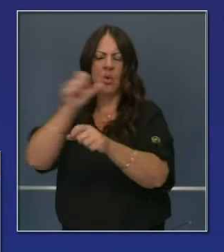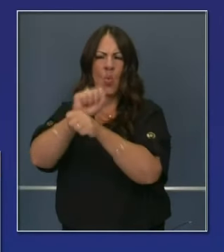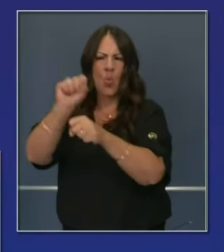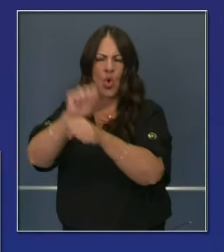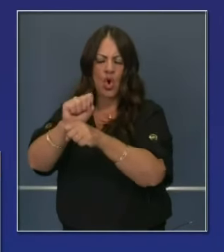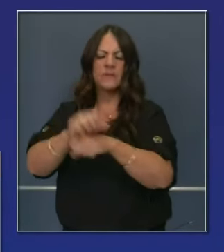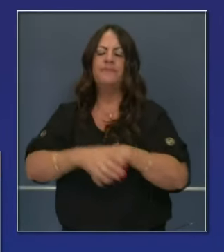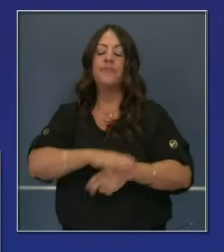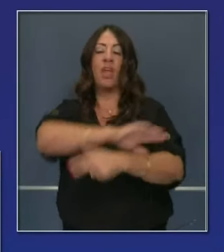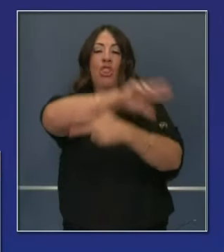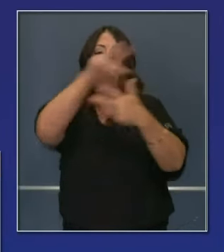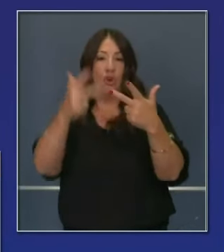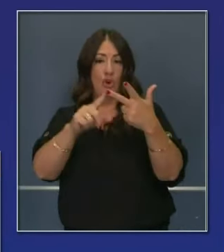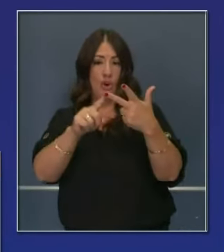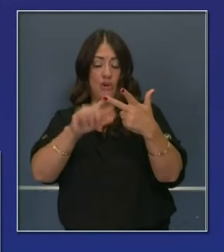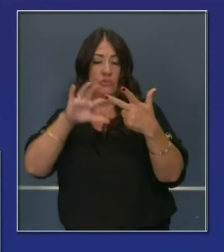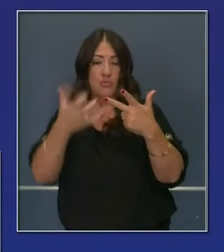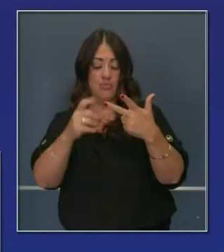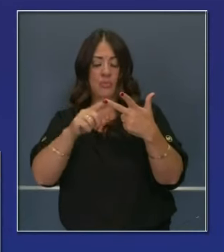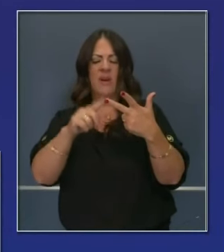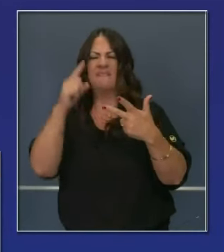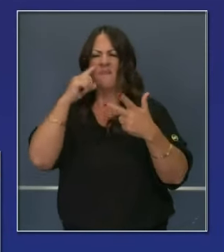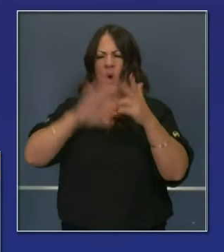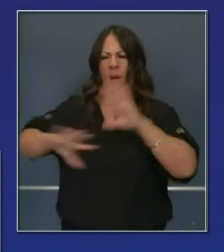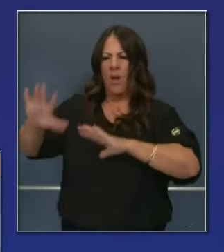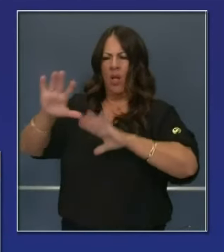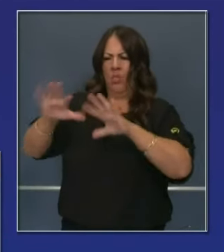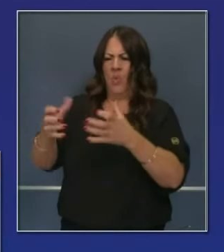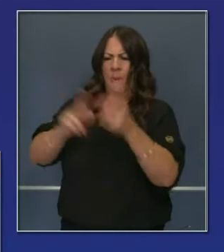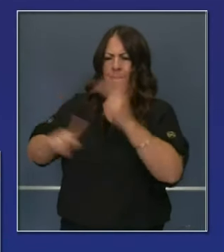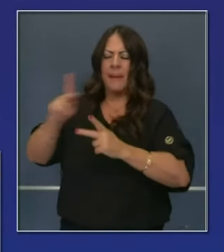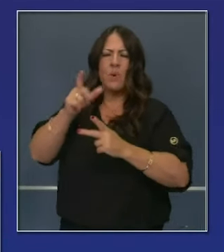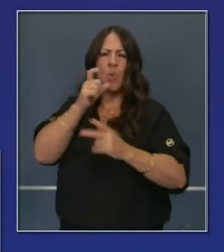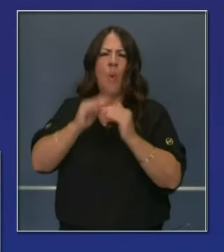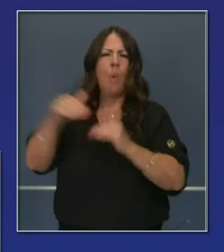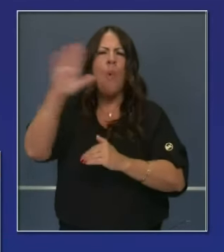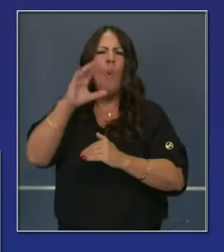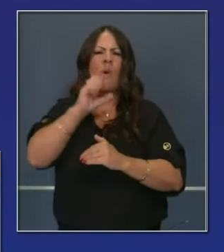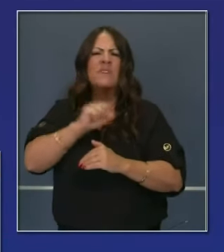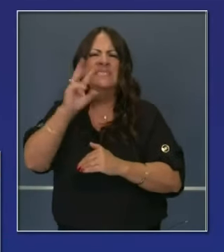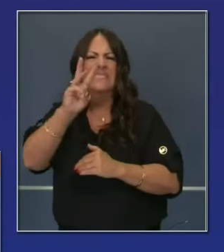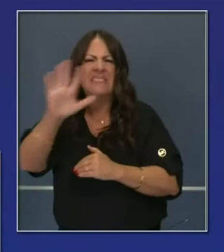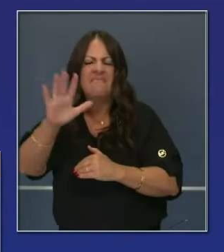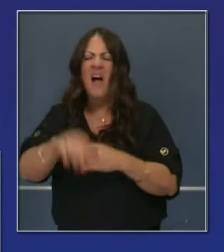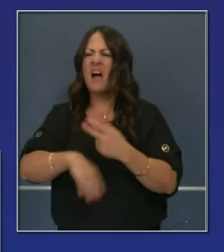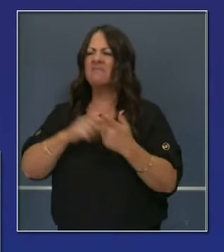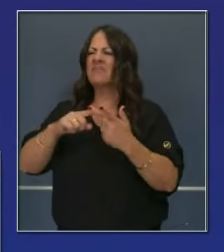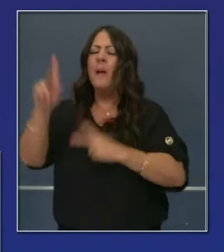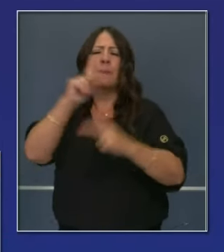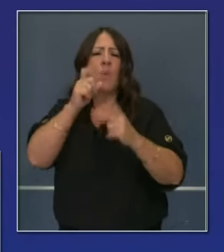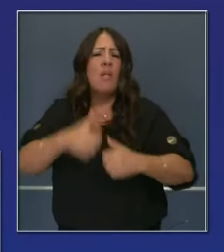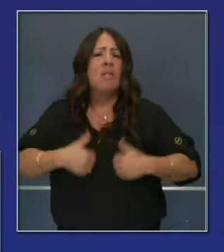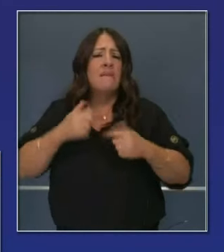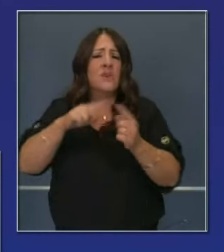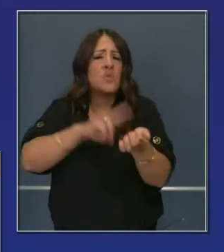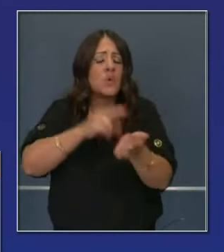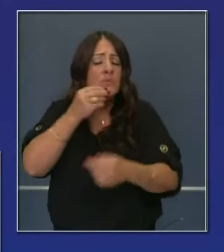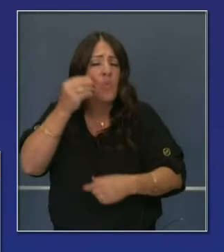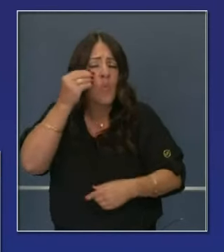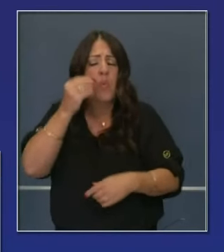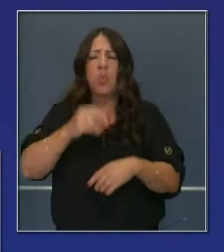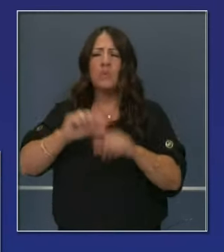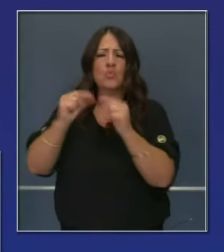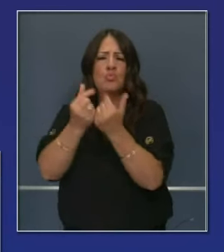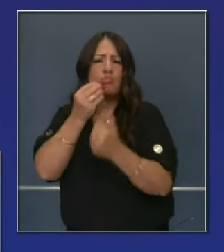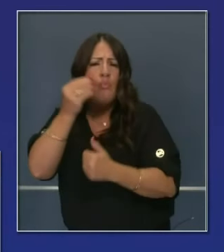high-risk groups. Clearly, those 65 and over, those in skilled nursing facilities, long-term care facilities throughout the